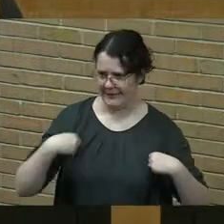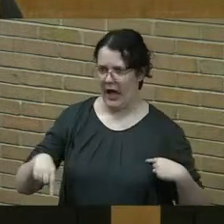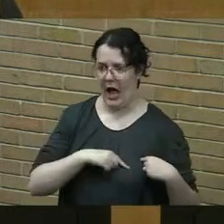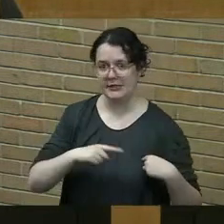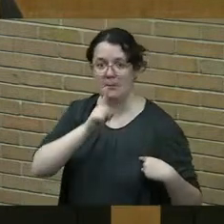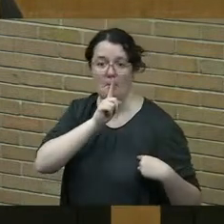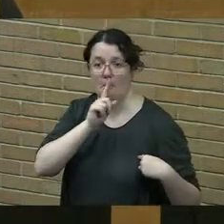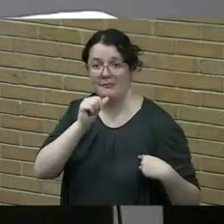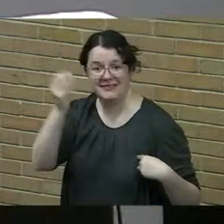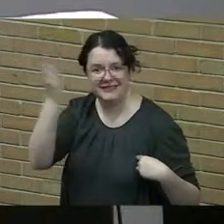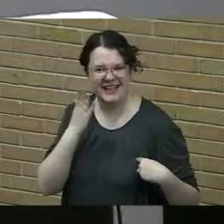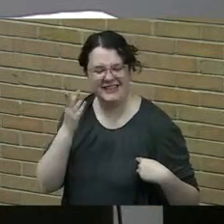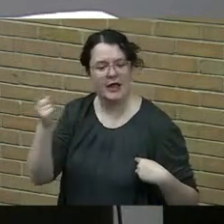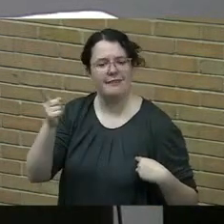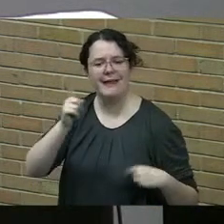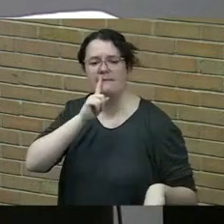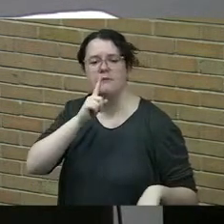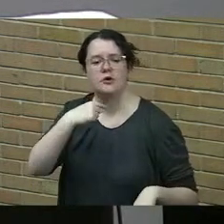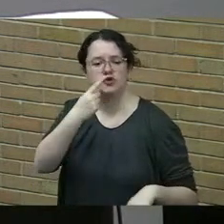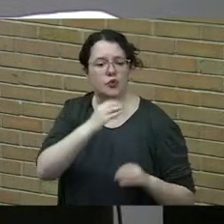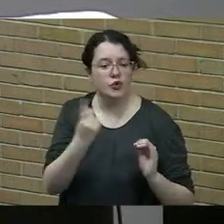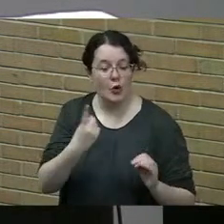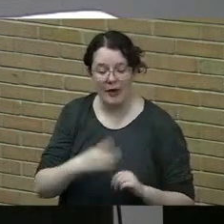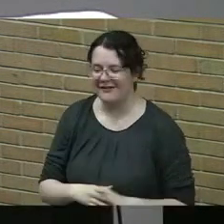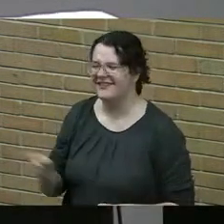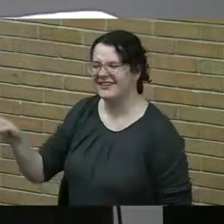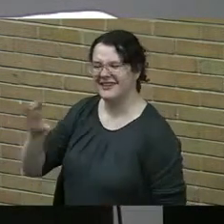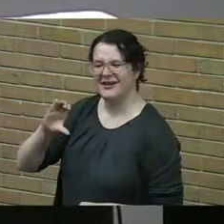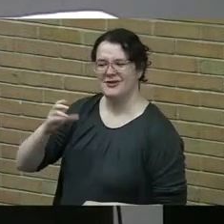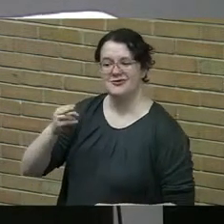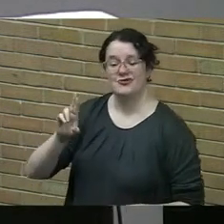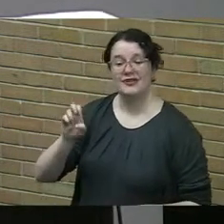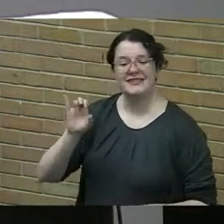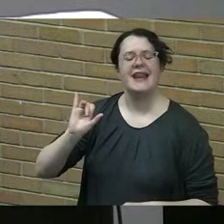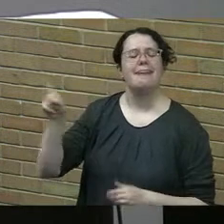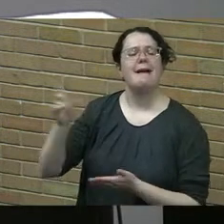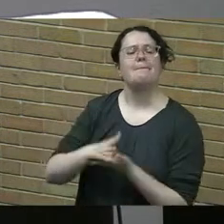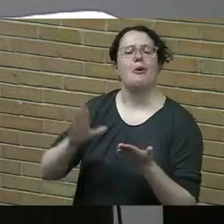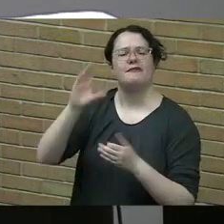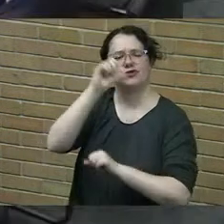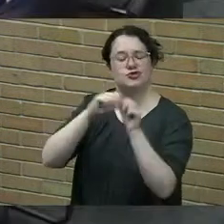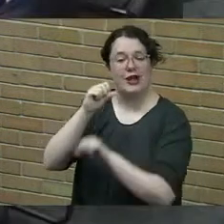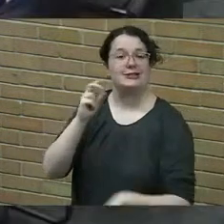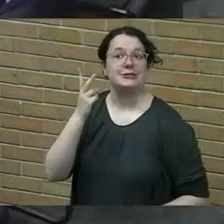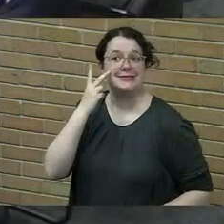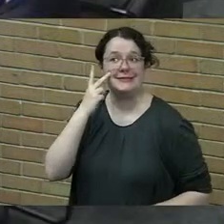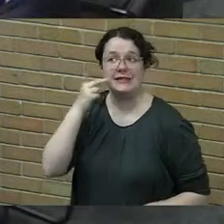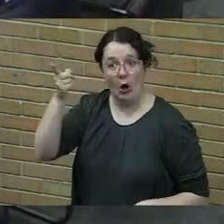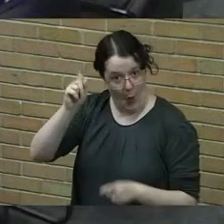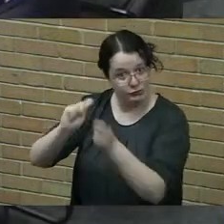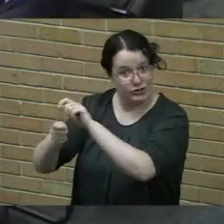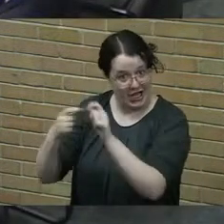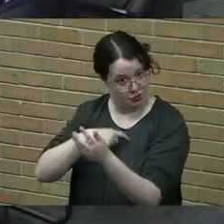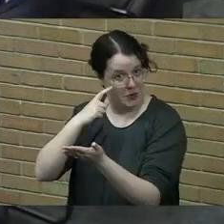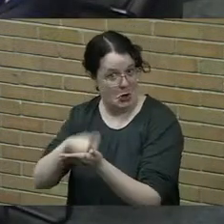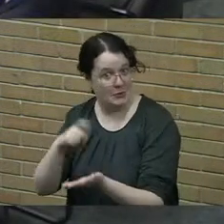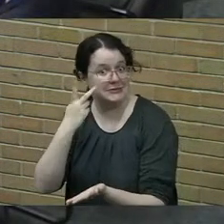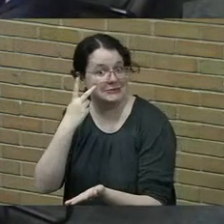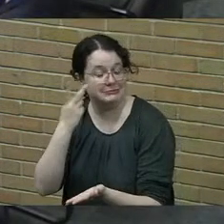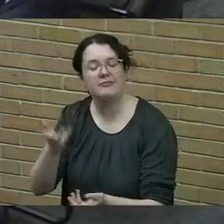nobody about Perhaps this that was project. part of their strategy. See if we notice Very the frustrating. change. Very and fr- then and see I'm if we glad, follow I'm up. glad some folks over there